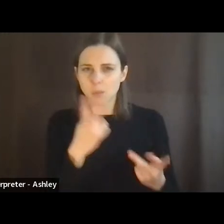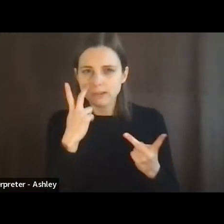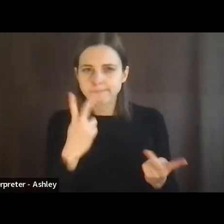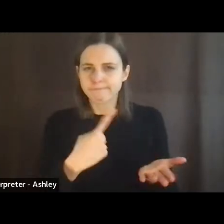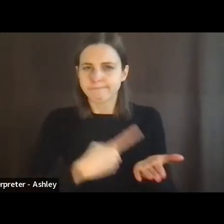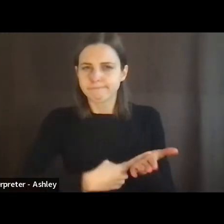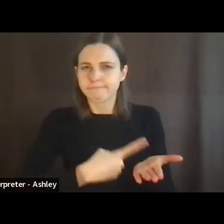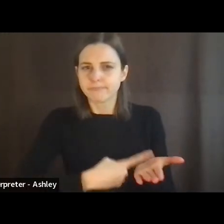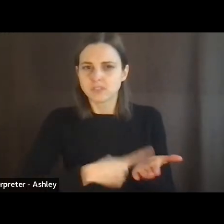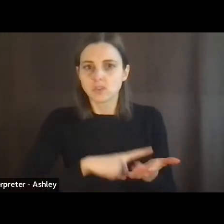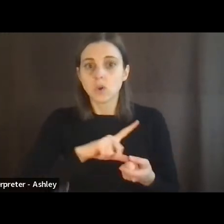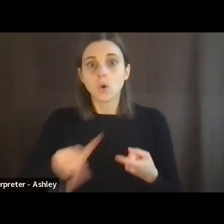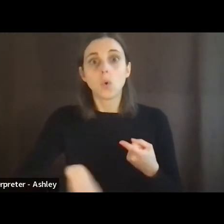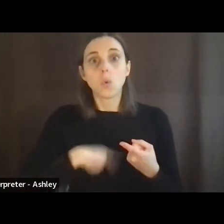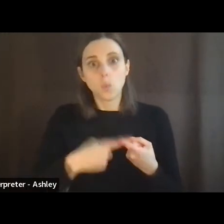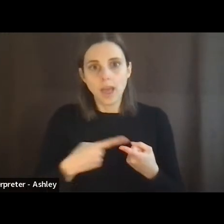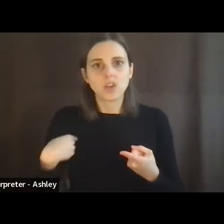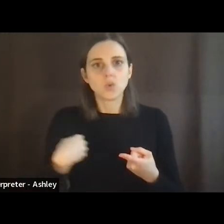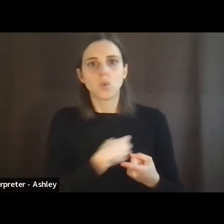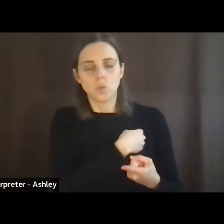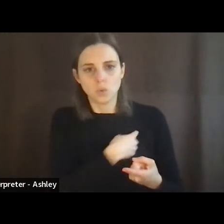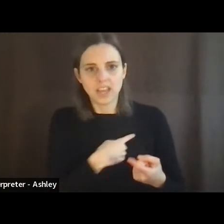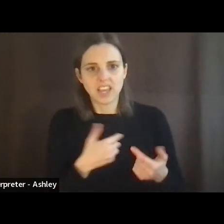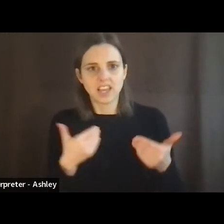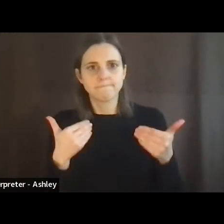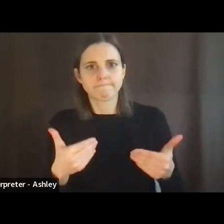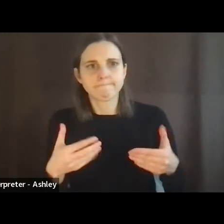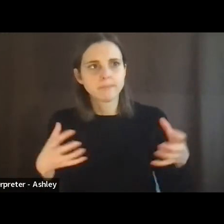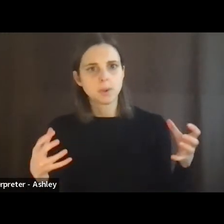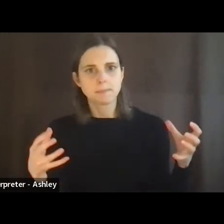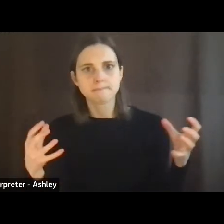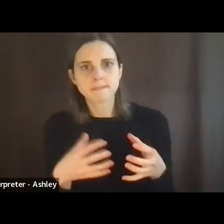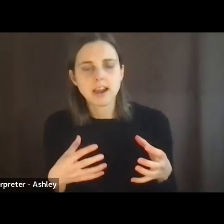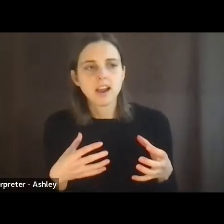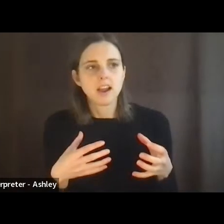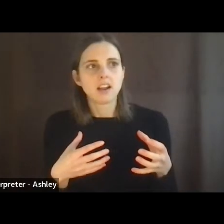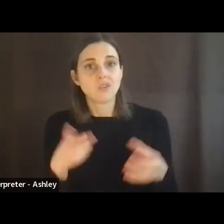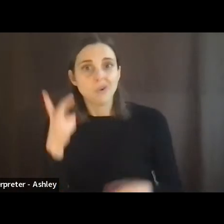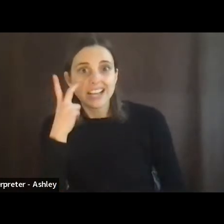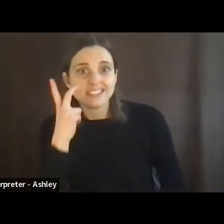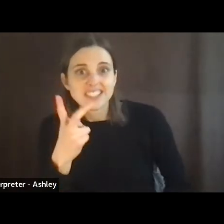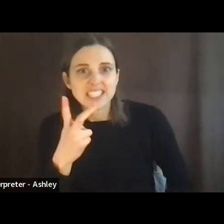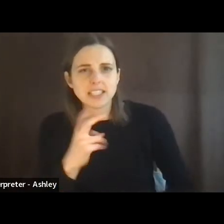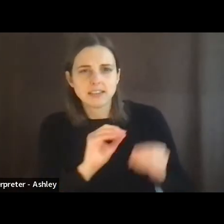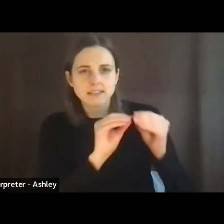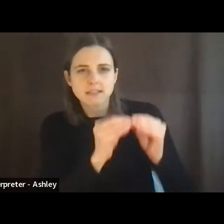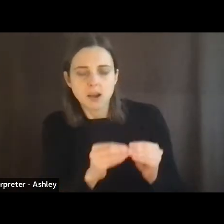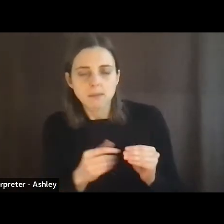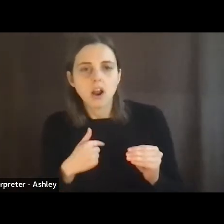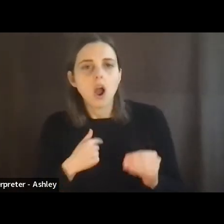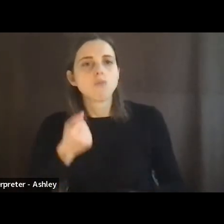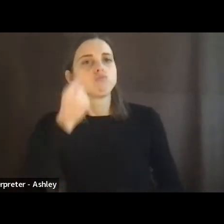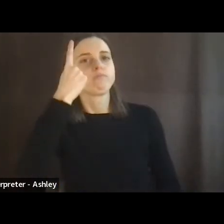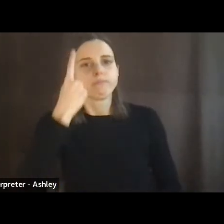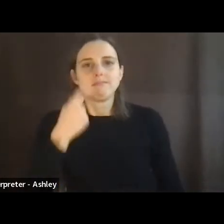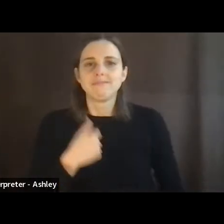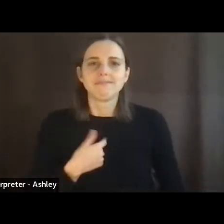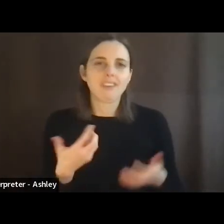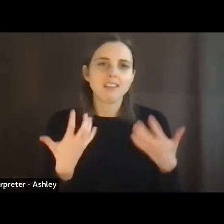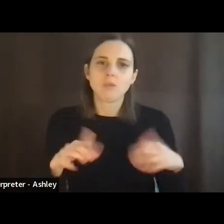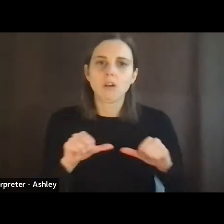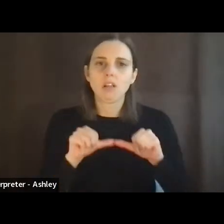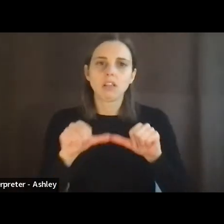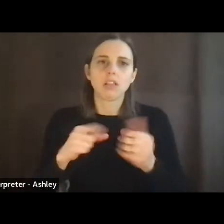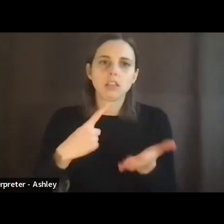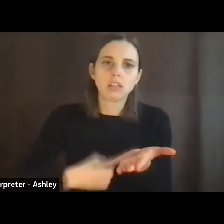done and once we do the calculations, we would all be aligned. And I would hate for this to continue to come up and be questioned. So I think